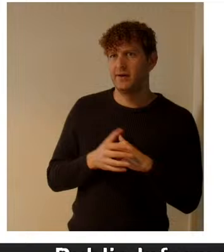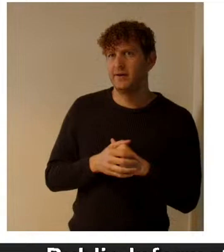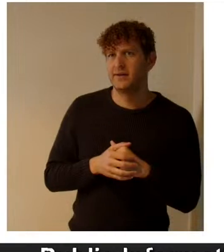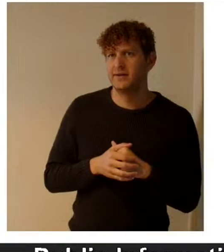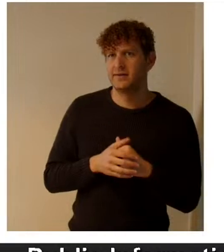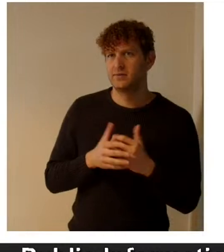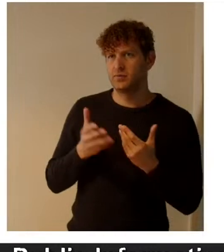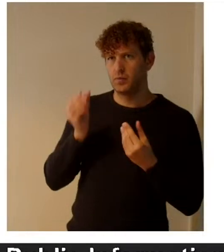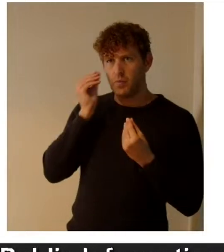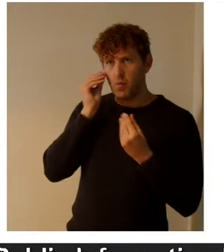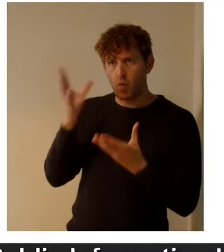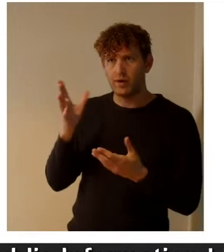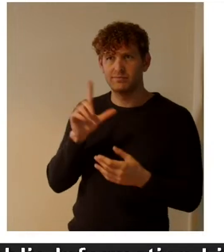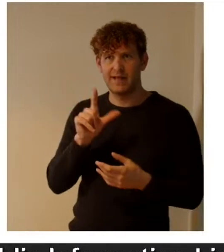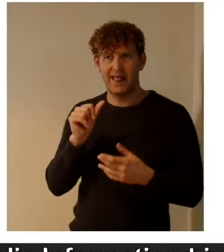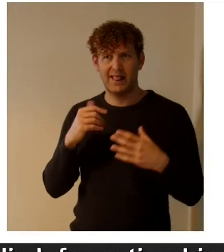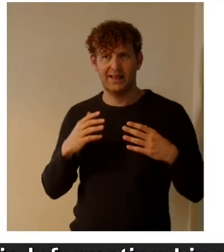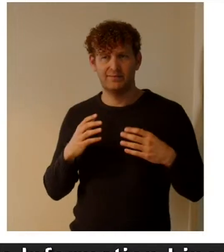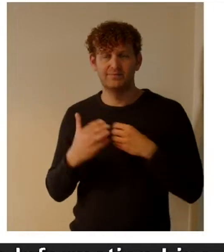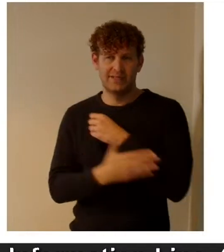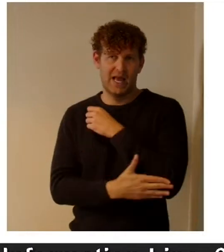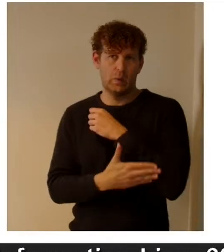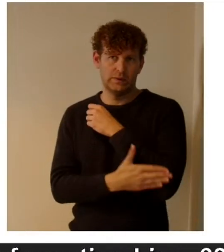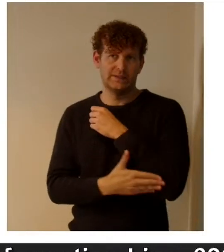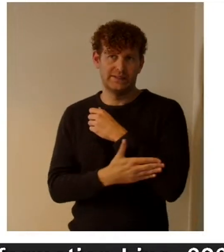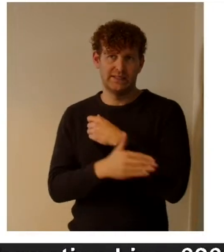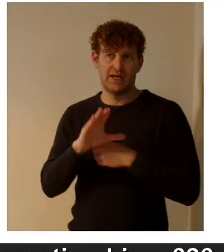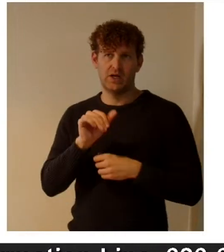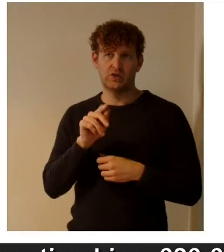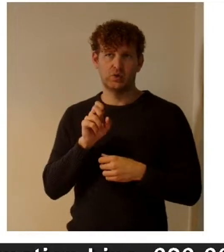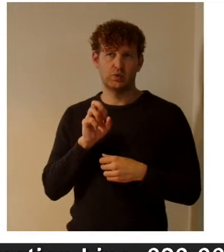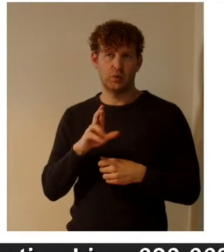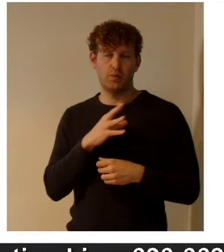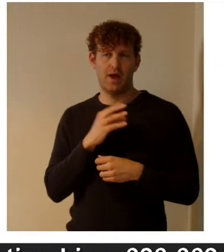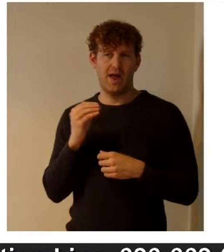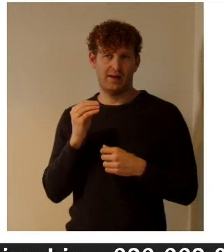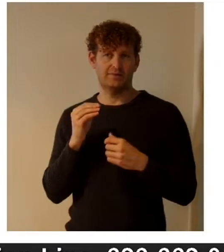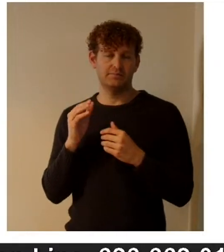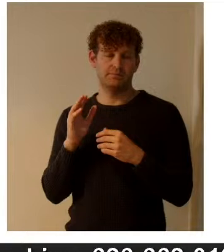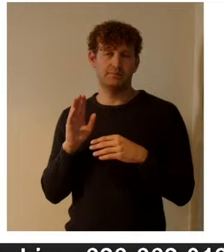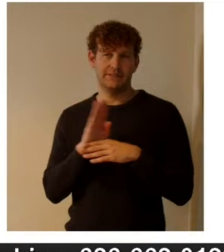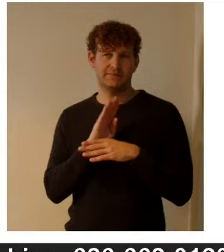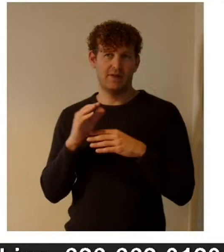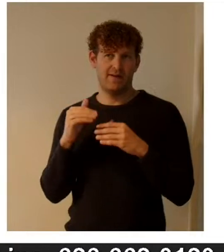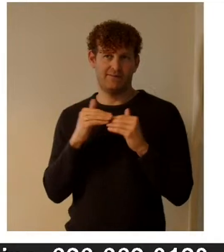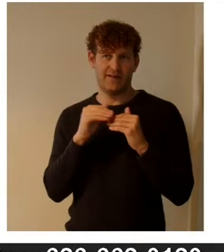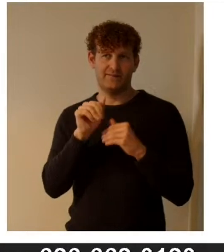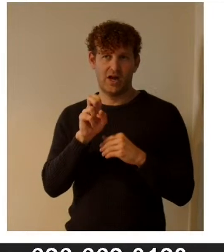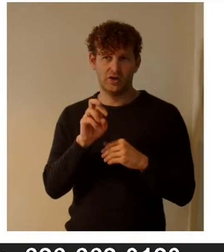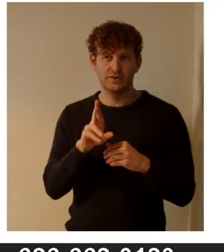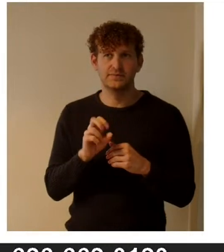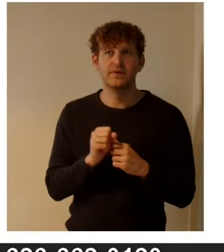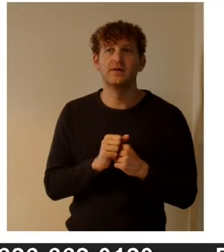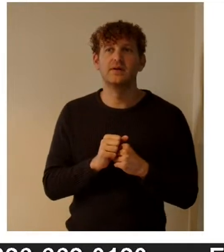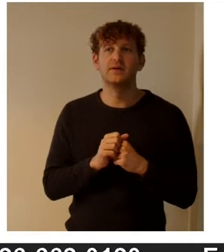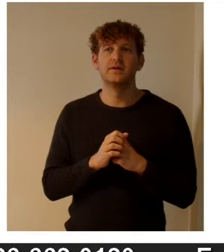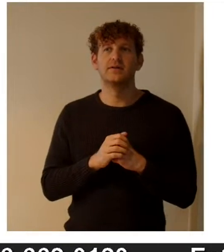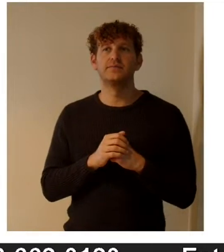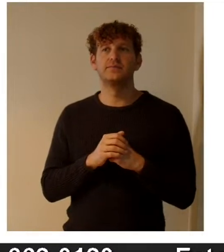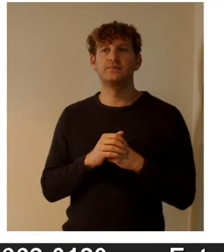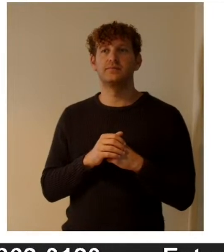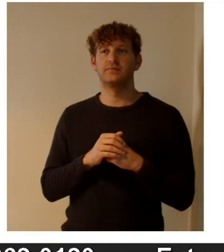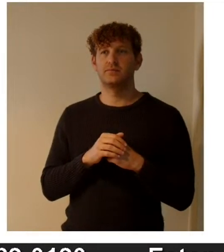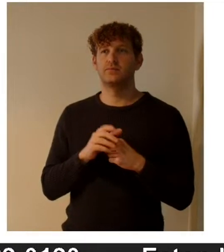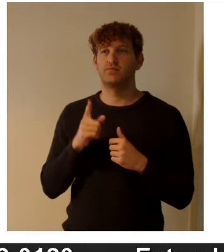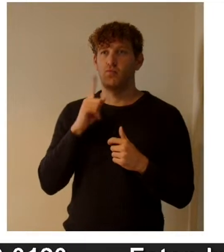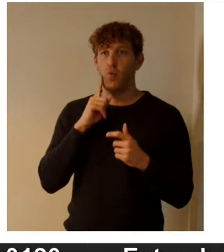of Consumer and Business Affairs. In the times like now, when there has been a local emergency declared, price